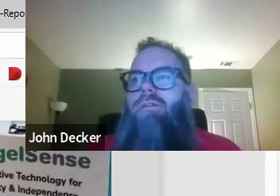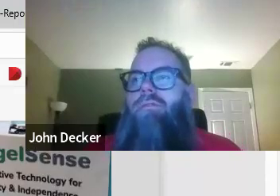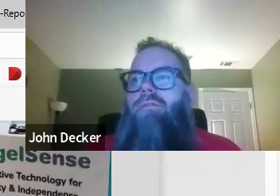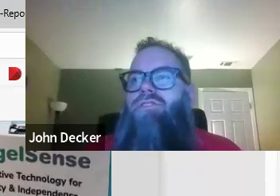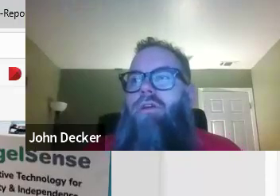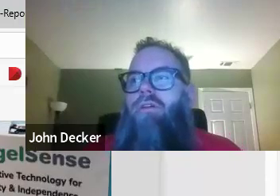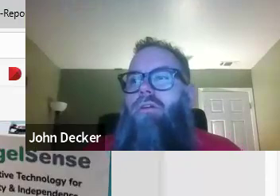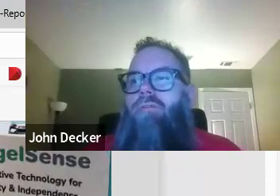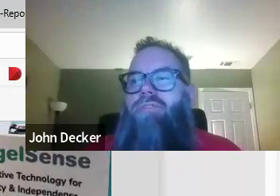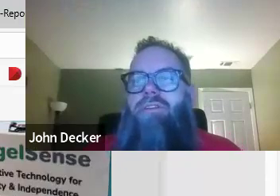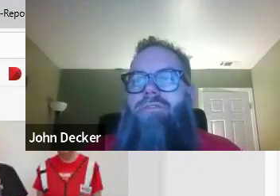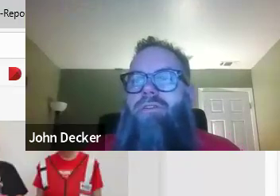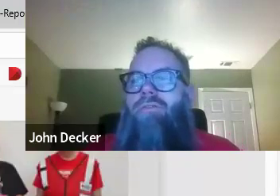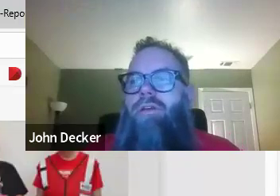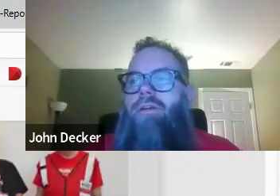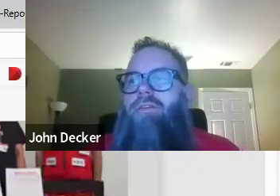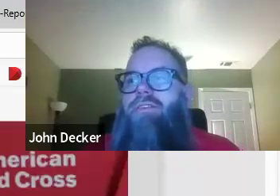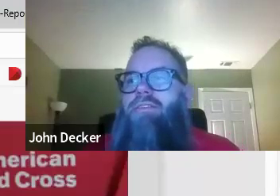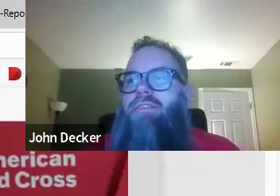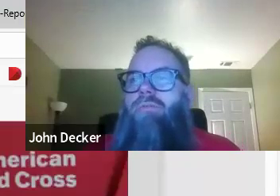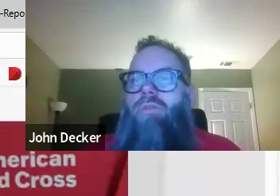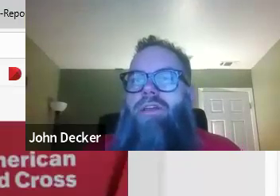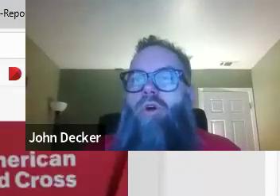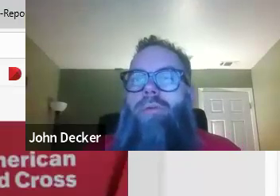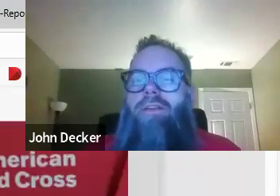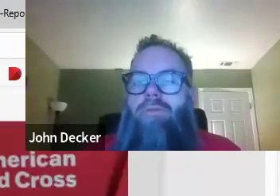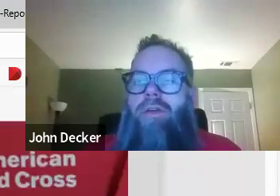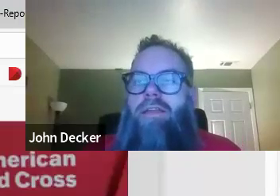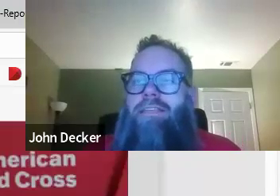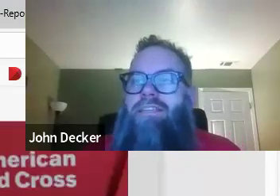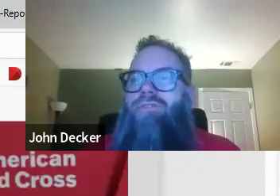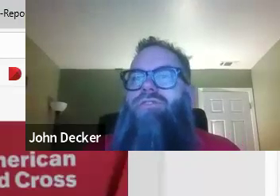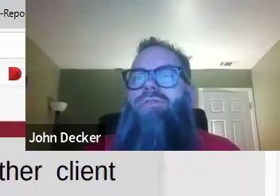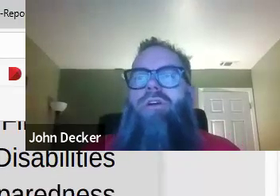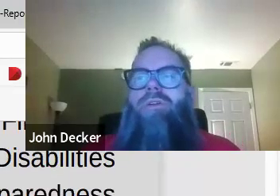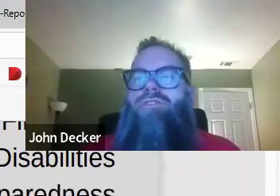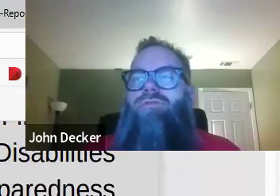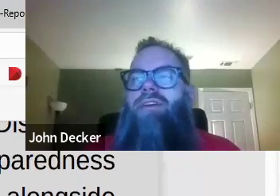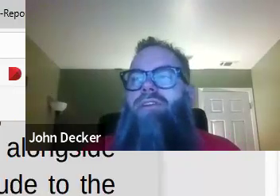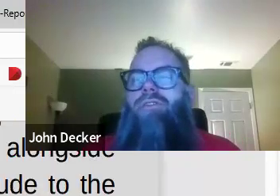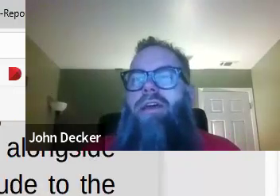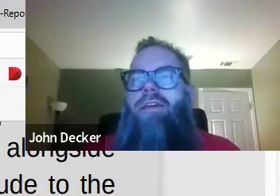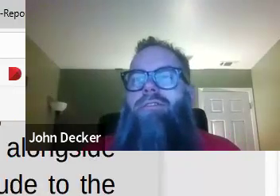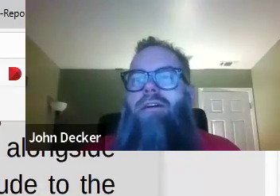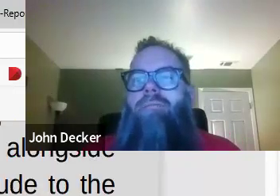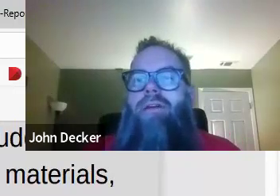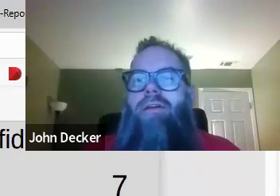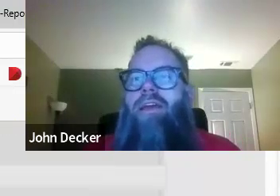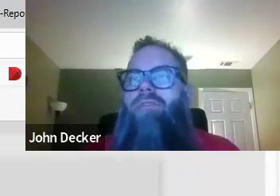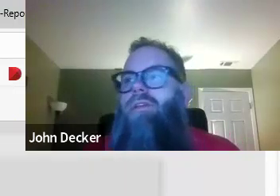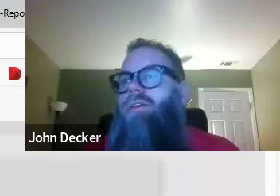to share at our office here. So this is something that we're really hoping that we can continue to do at our regional center,